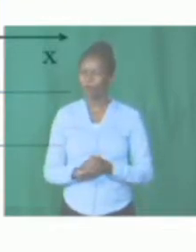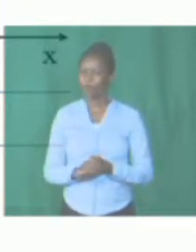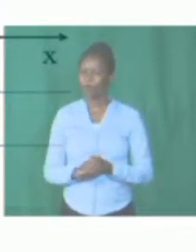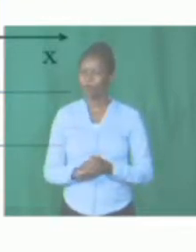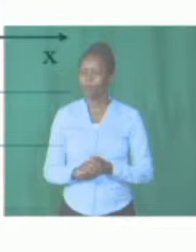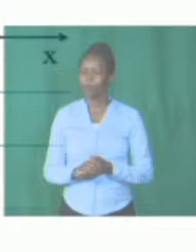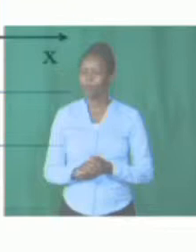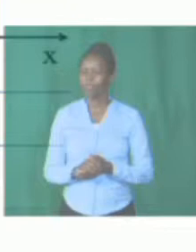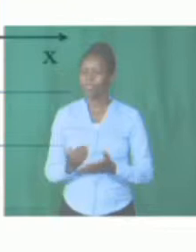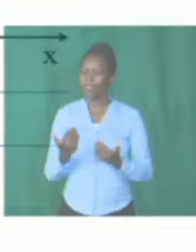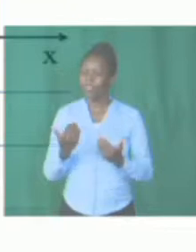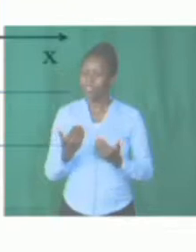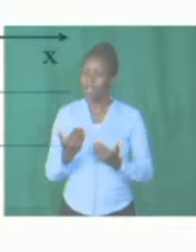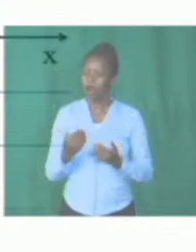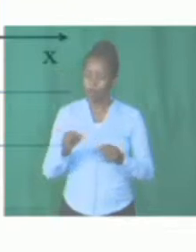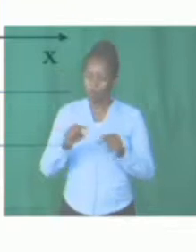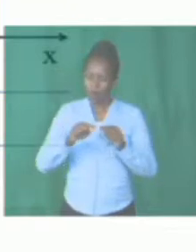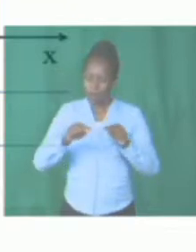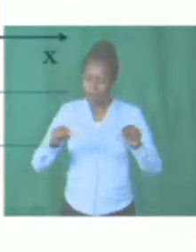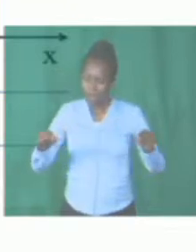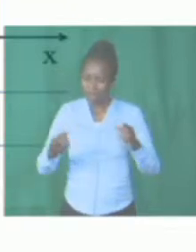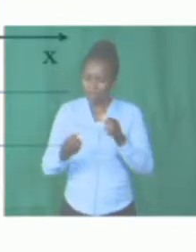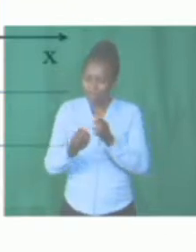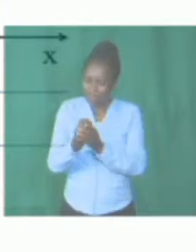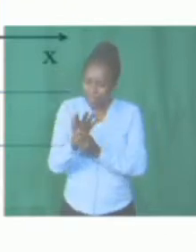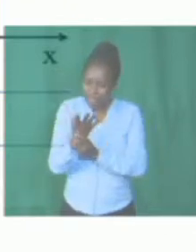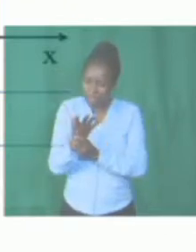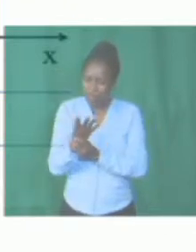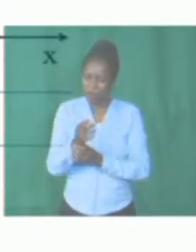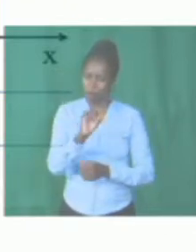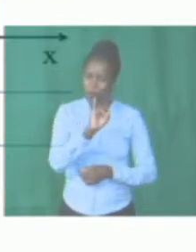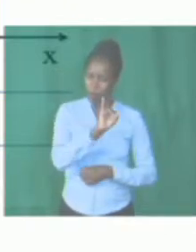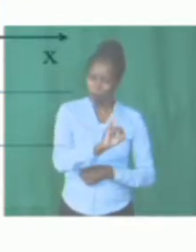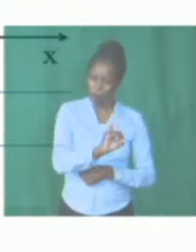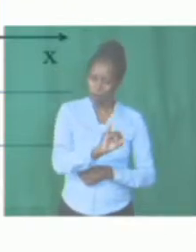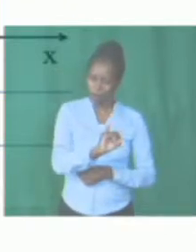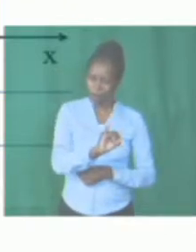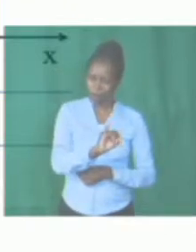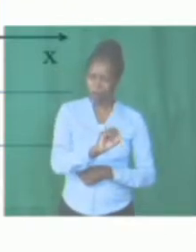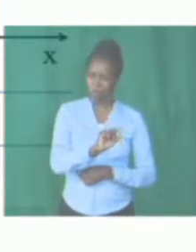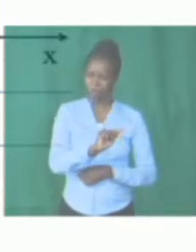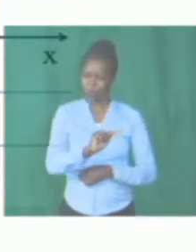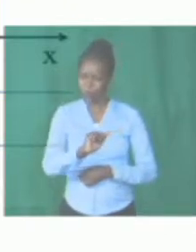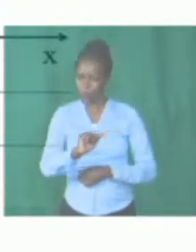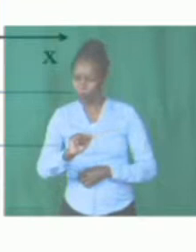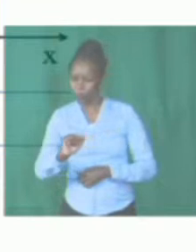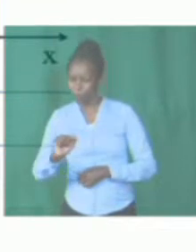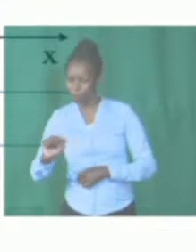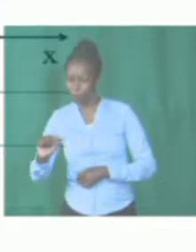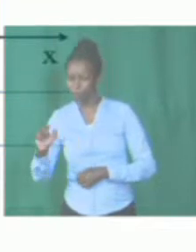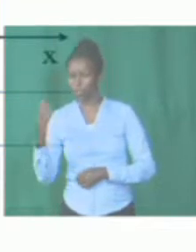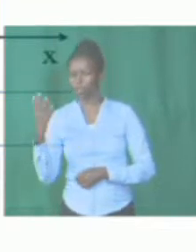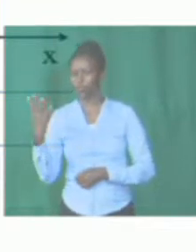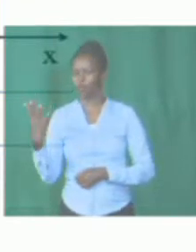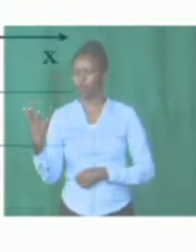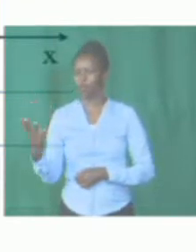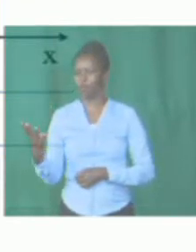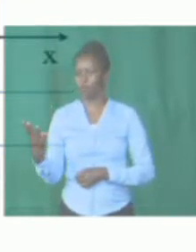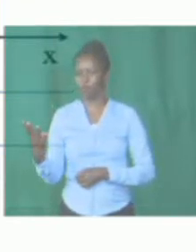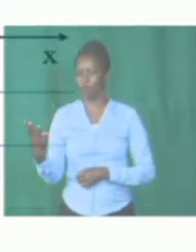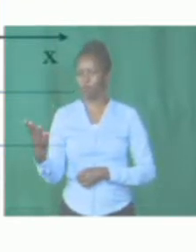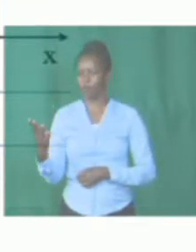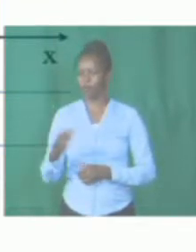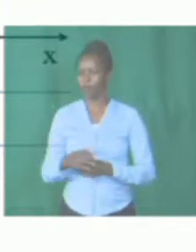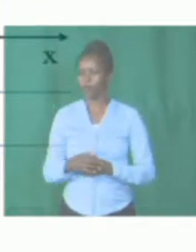this line starts from 1 and it ends at what? At 4. And this line, notice that it